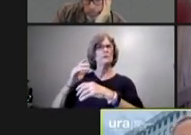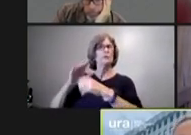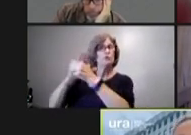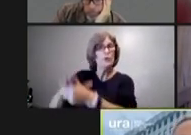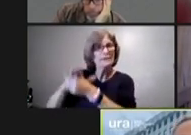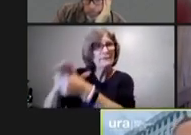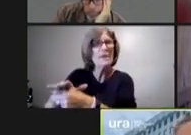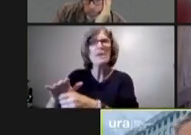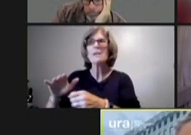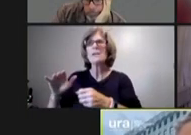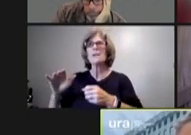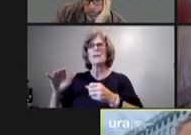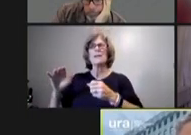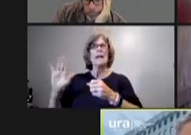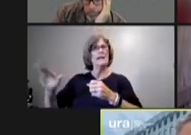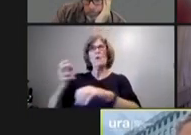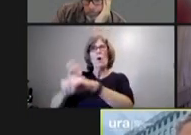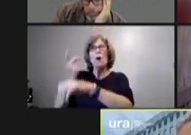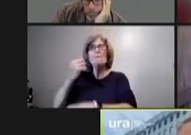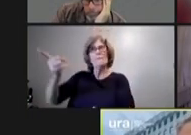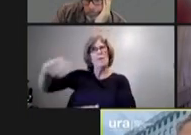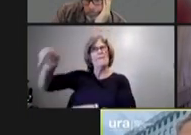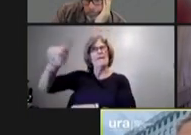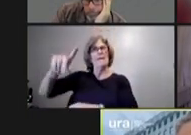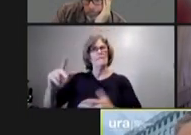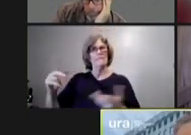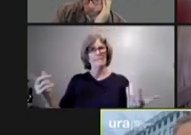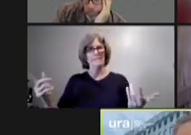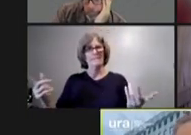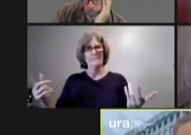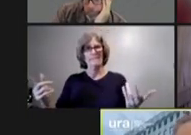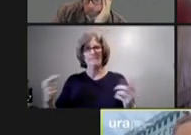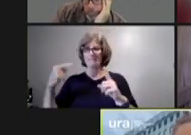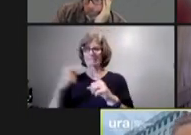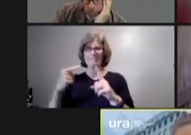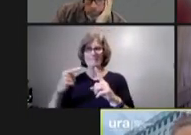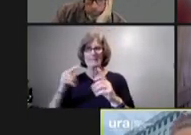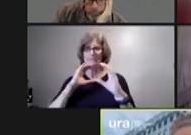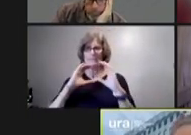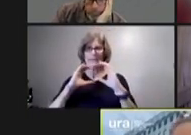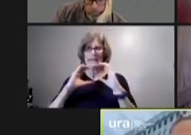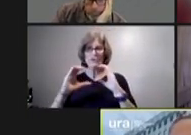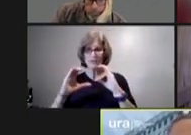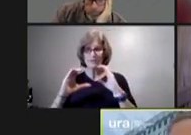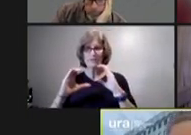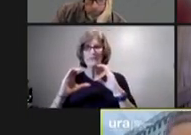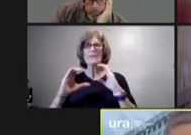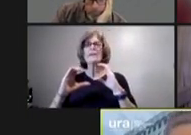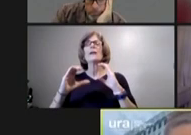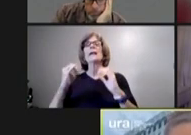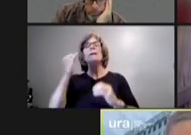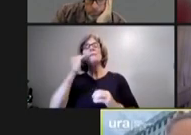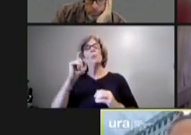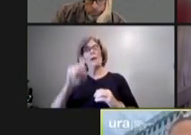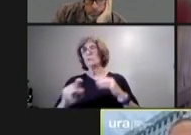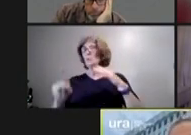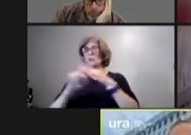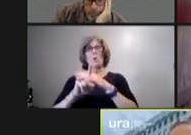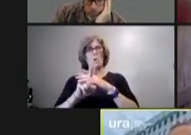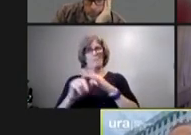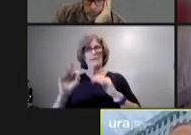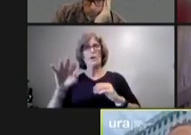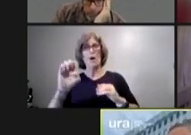extremely stressful and arduous, and the communication is very difficult. And if you're someone who has to physically come into an office, who has